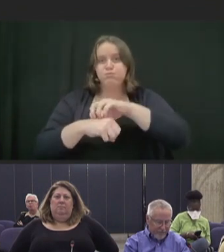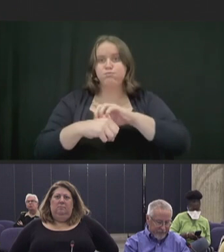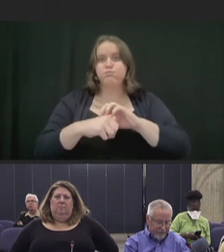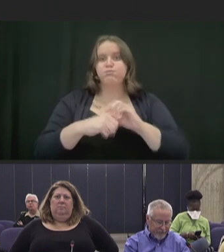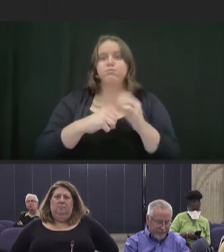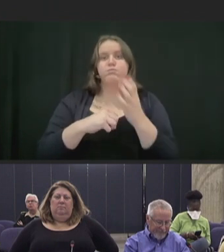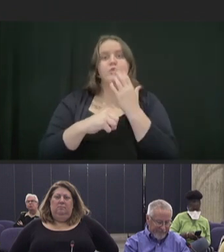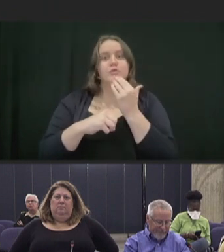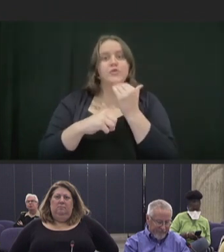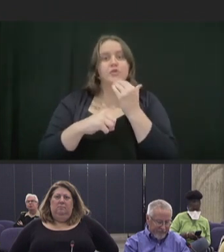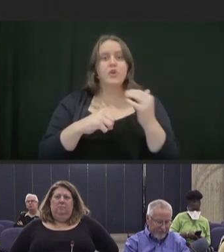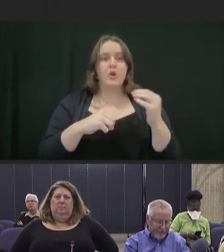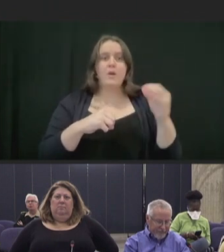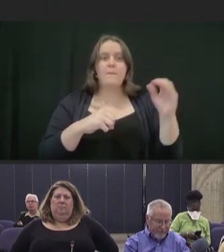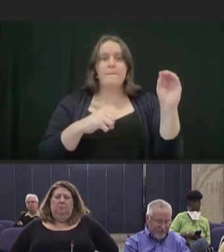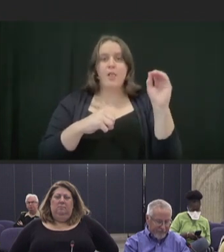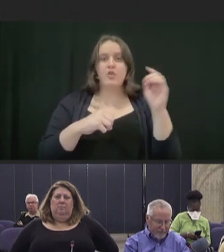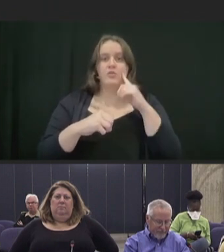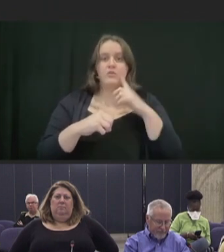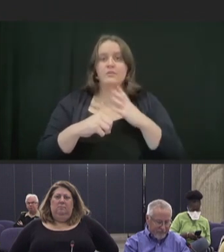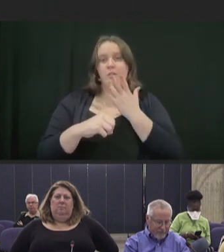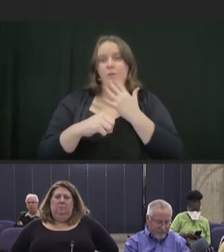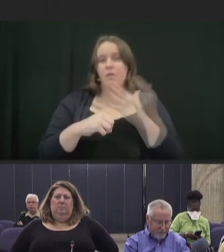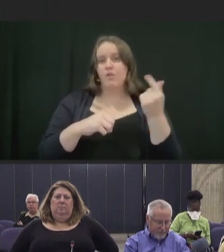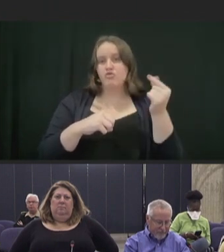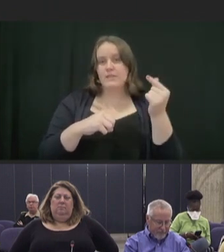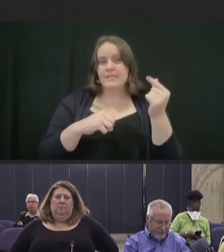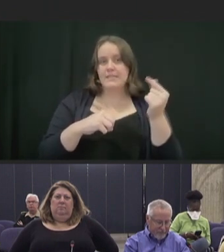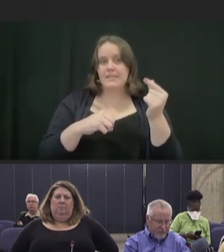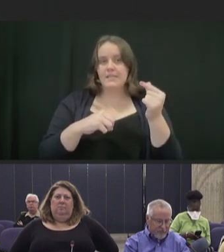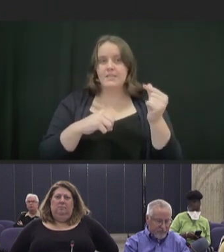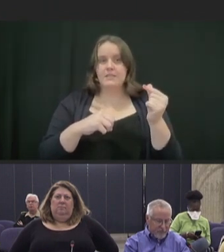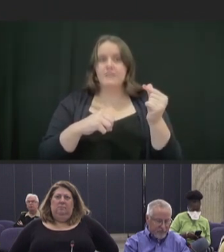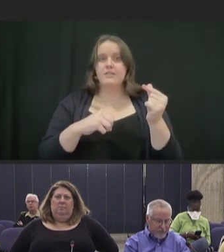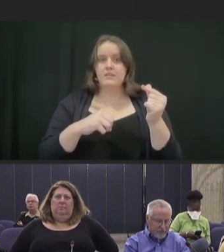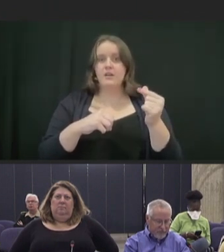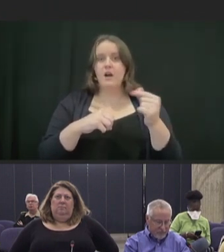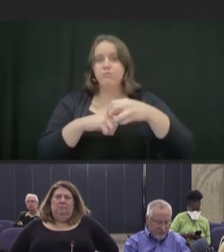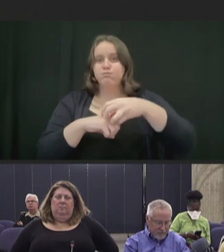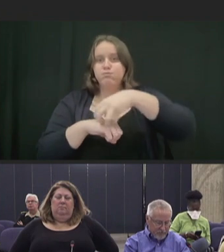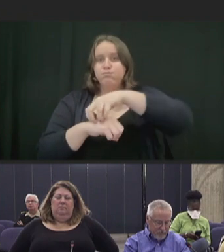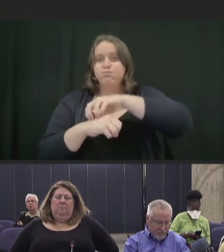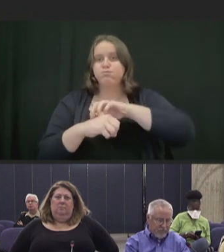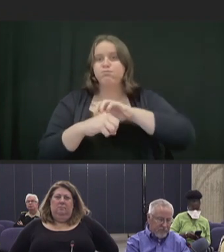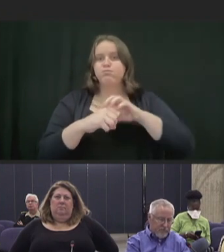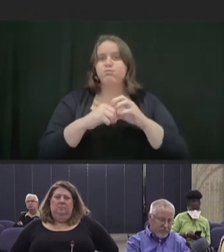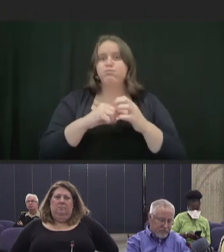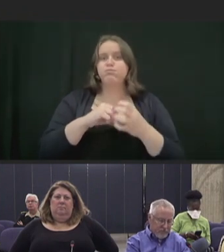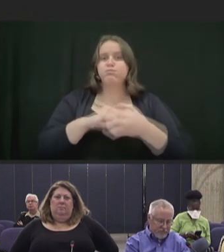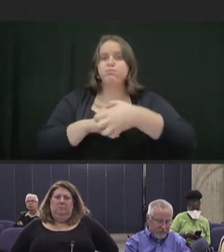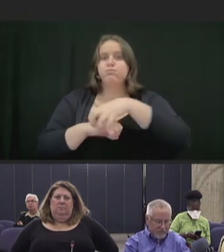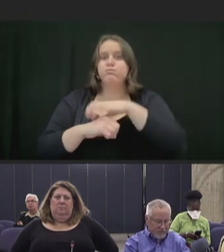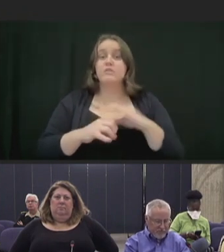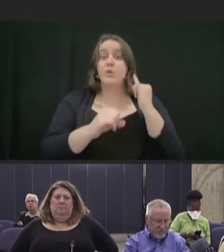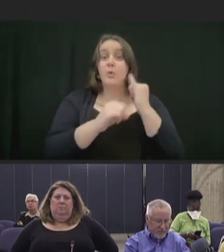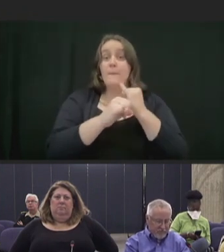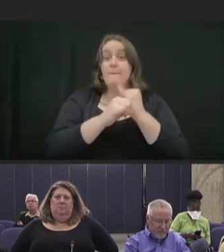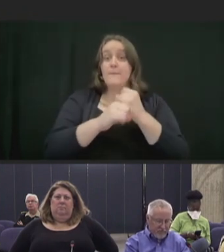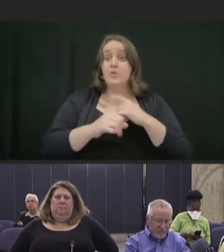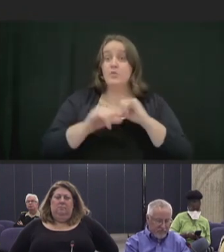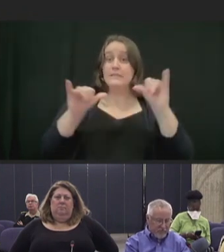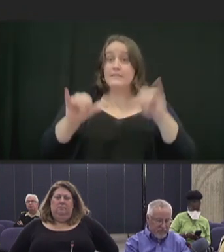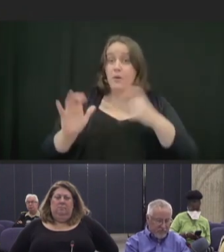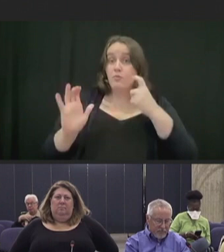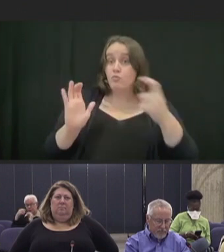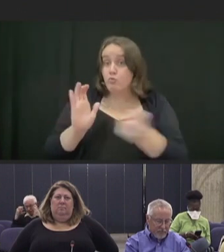molecules shown in green. I'm showing a few of them here. And that basically masks the virus from the immune system.